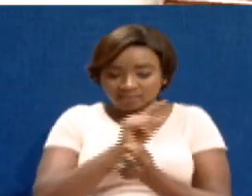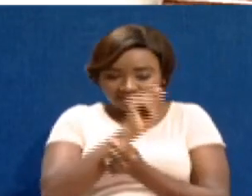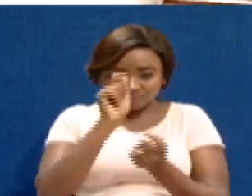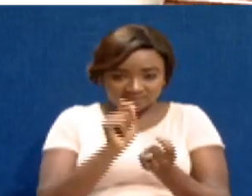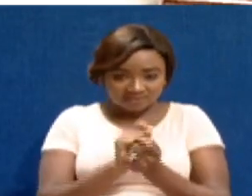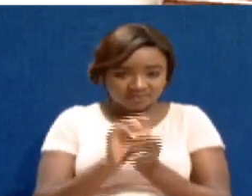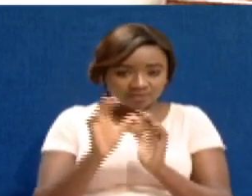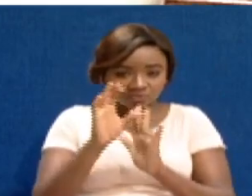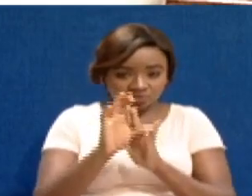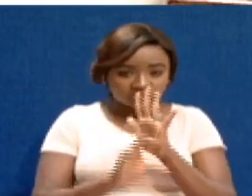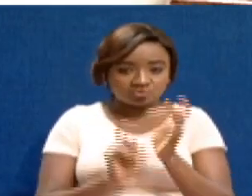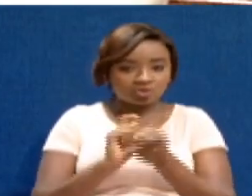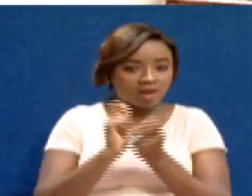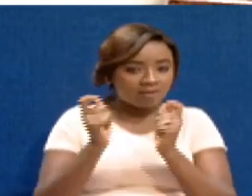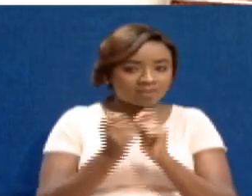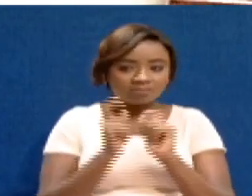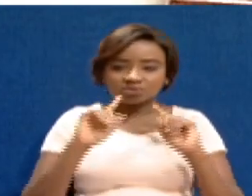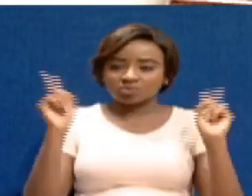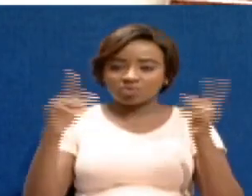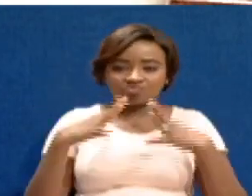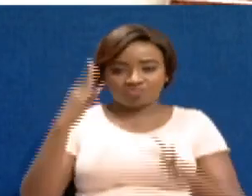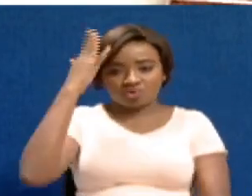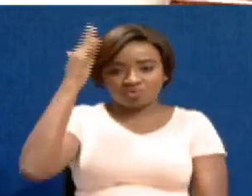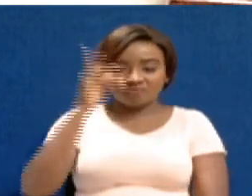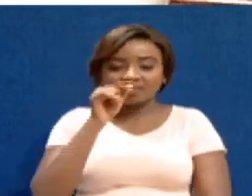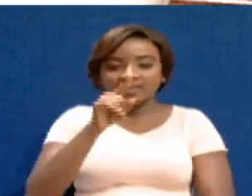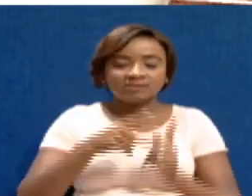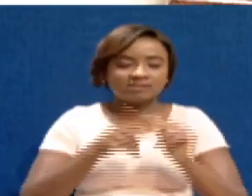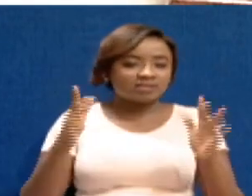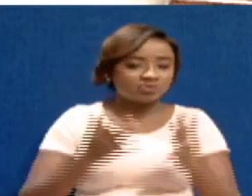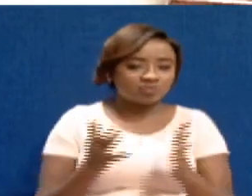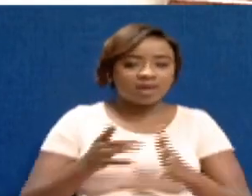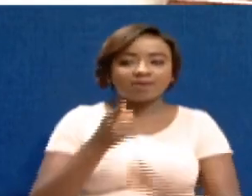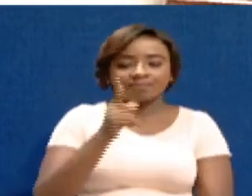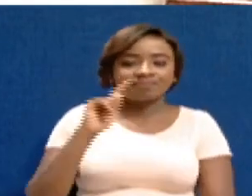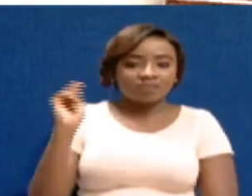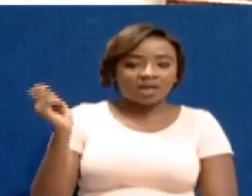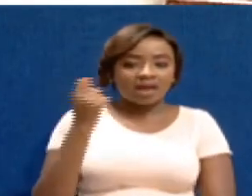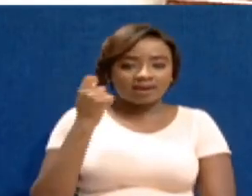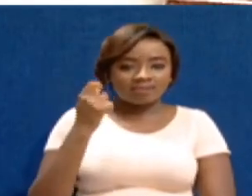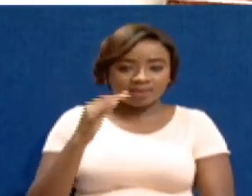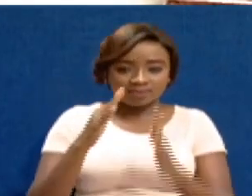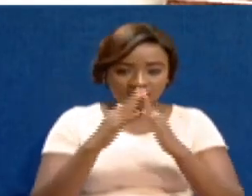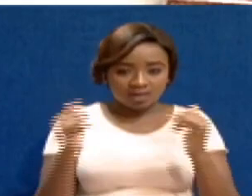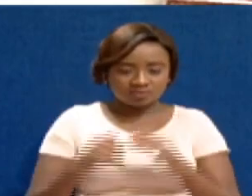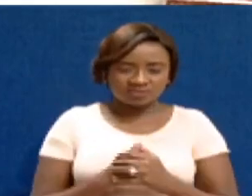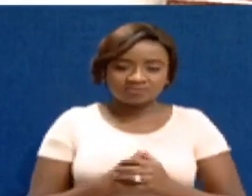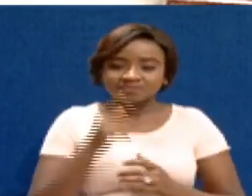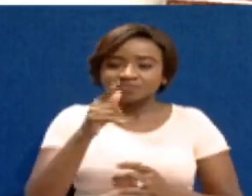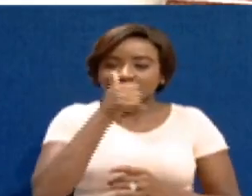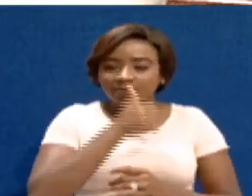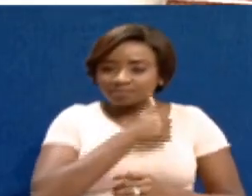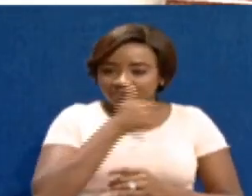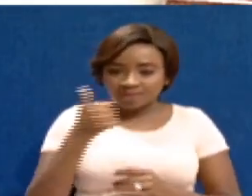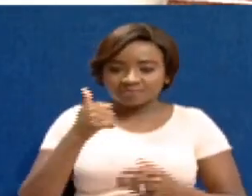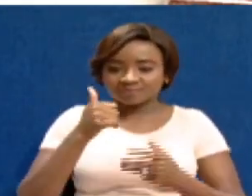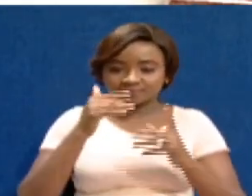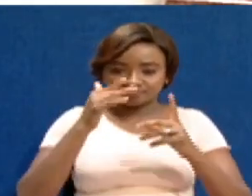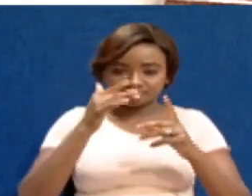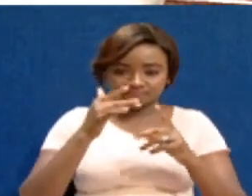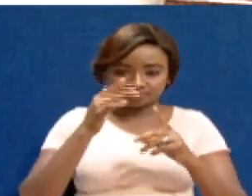that you are supporting Deputy President William Ruto. It's no secret. So the question is, is your camp, are you going to oppose